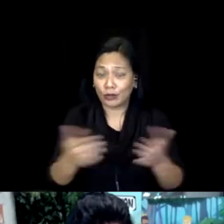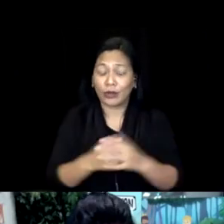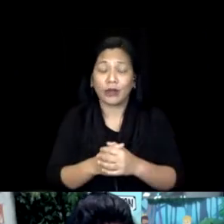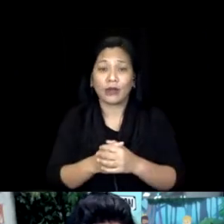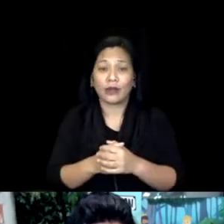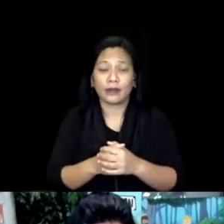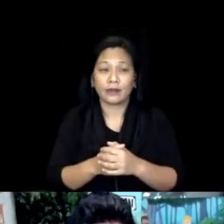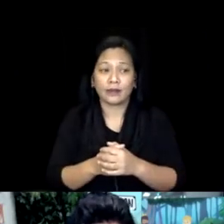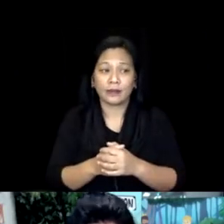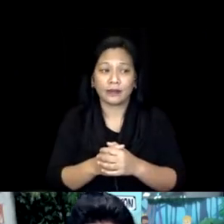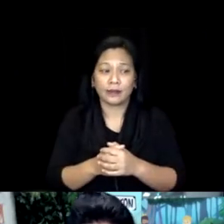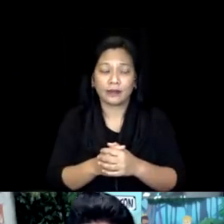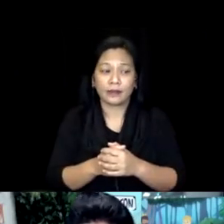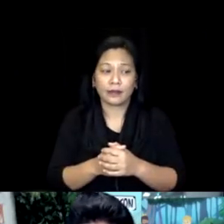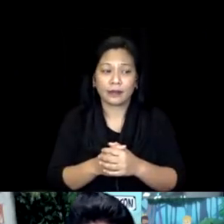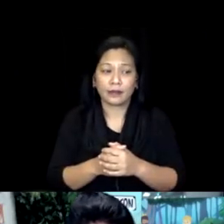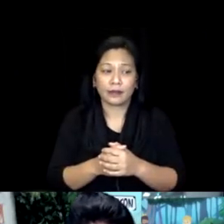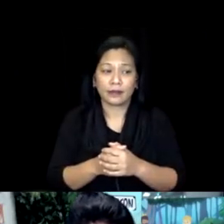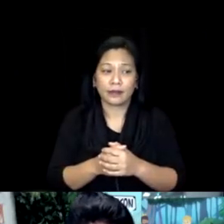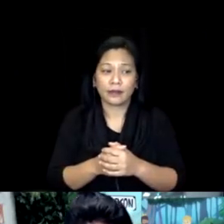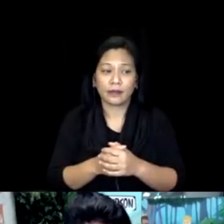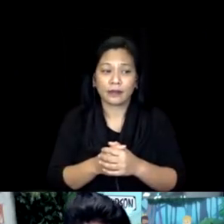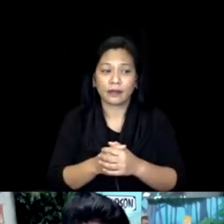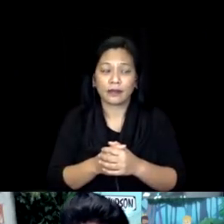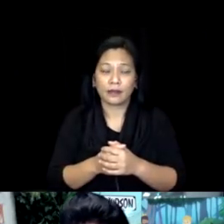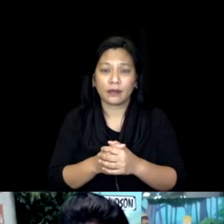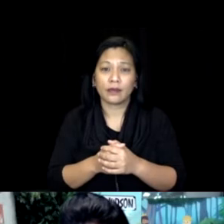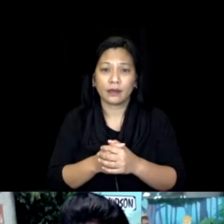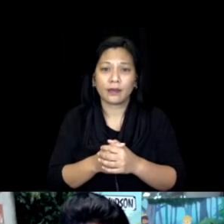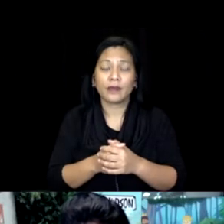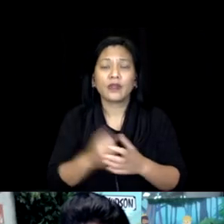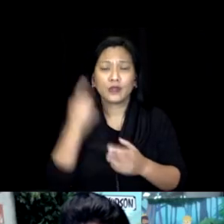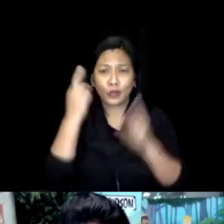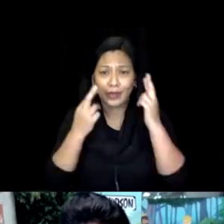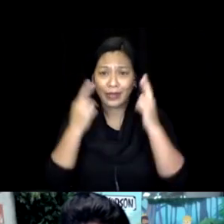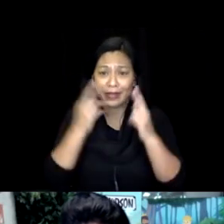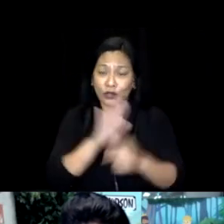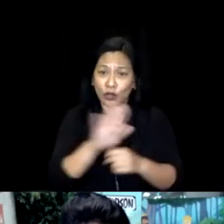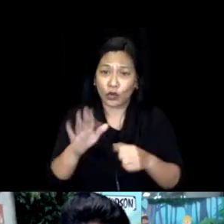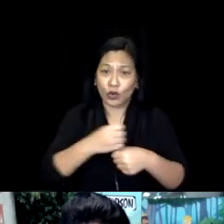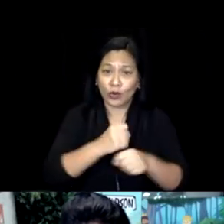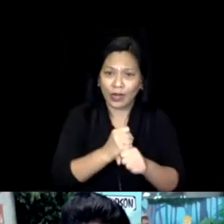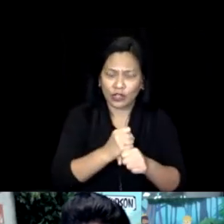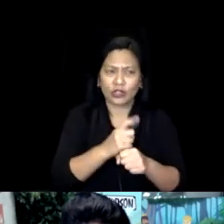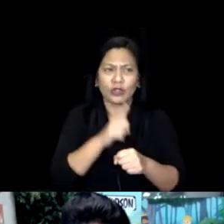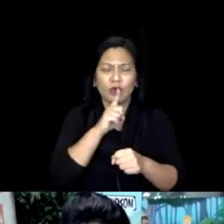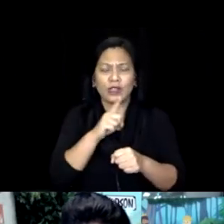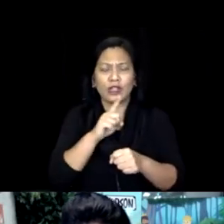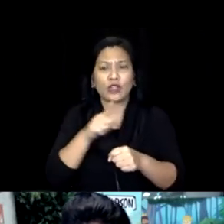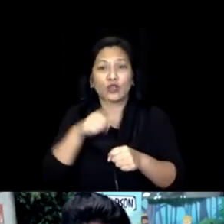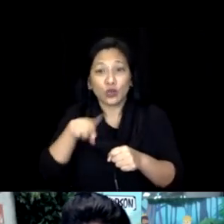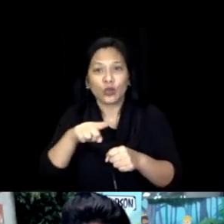are you conscious in that sort of notion that you're creating a vision of something, you know, whether it's a community center